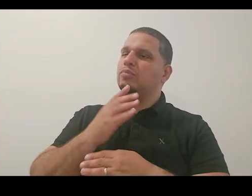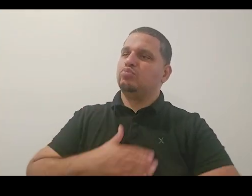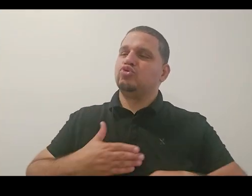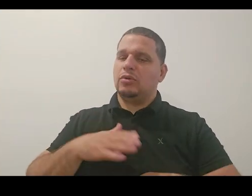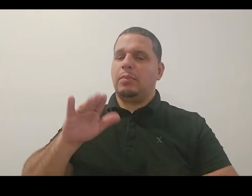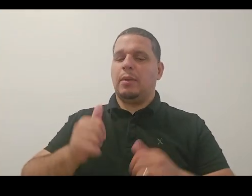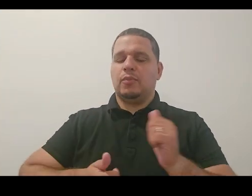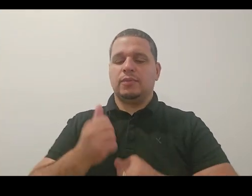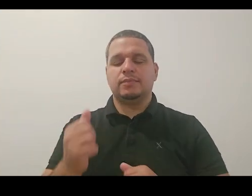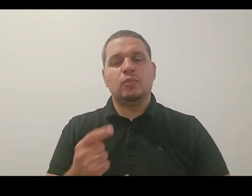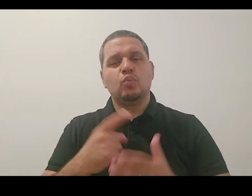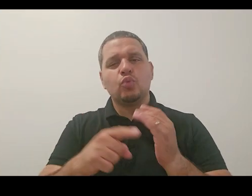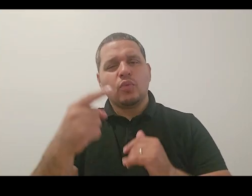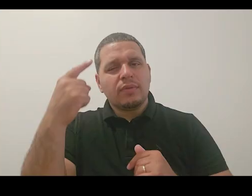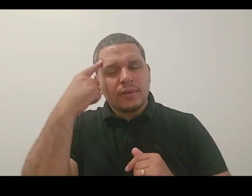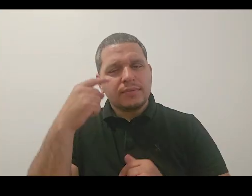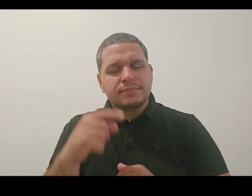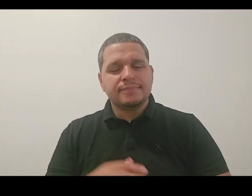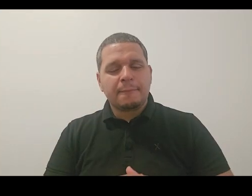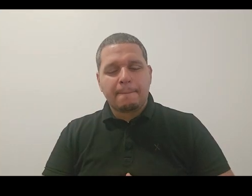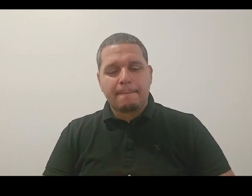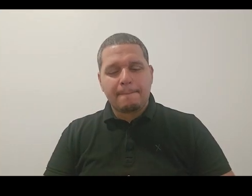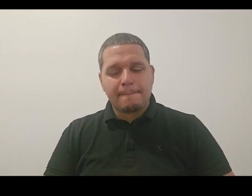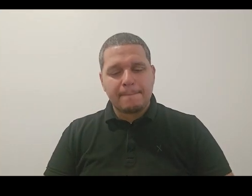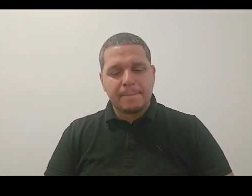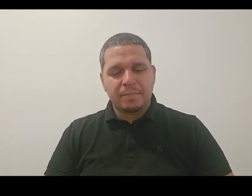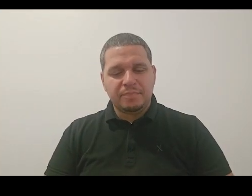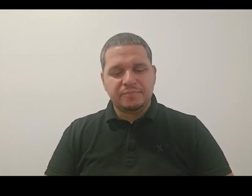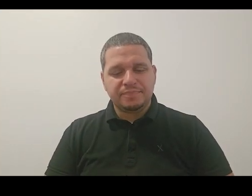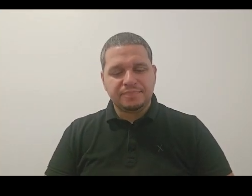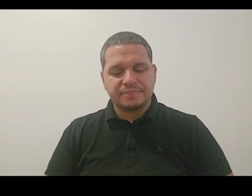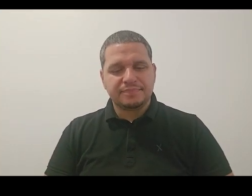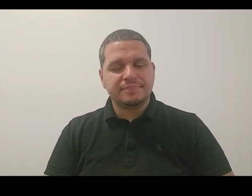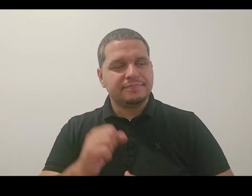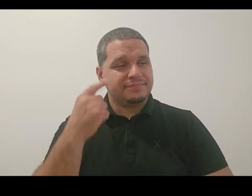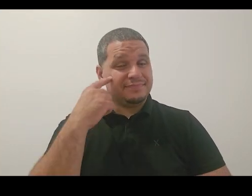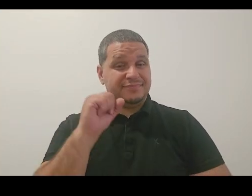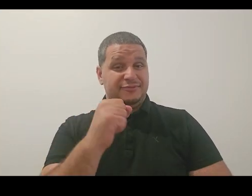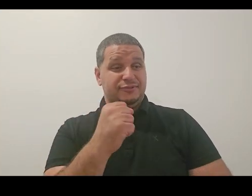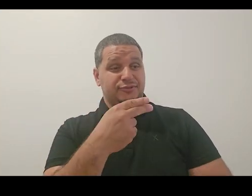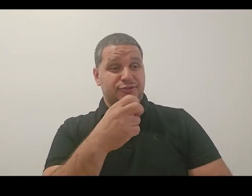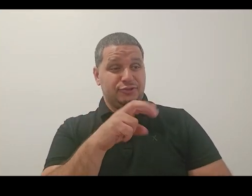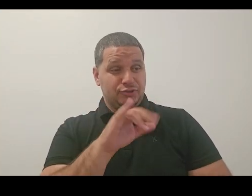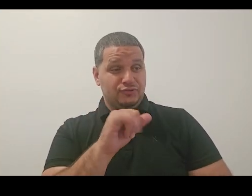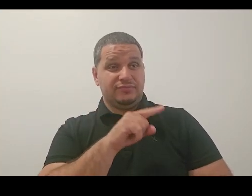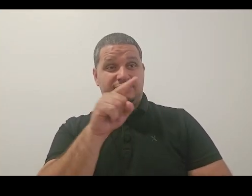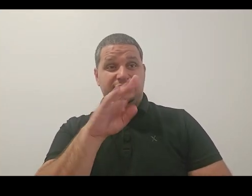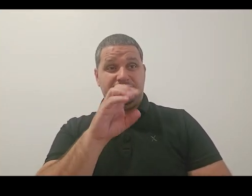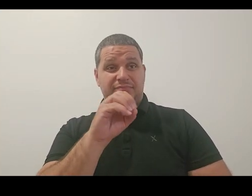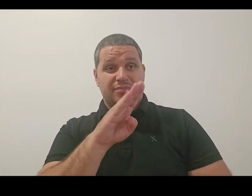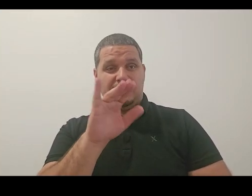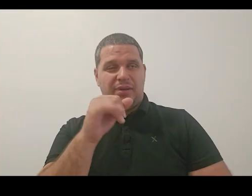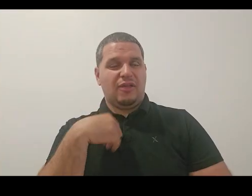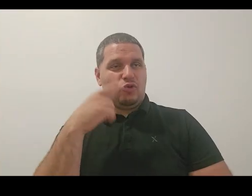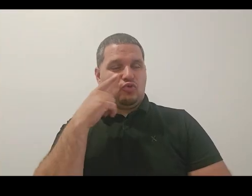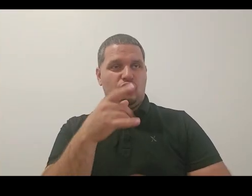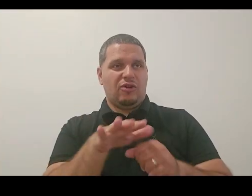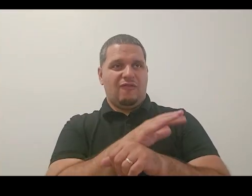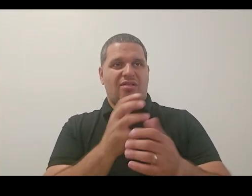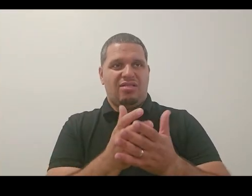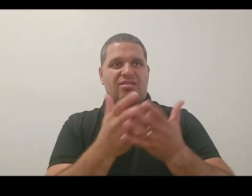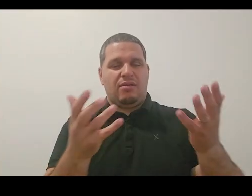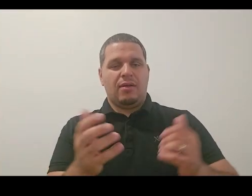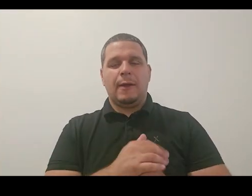is appreciated by most. What do you think, Suganda? I think Sherry and you have